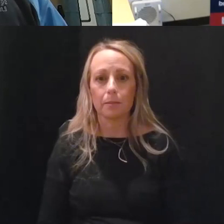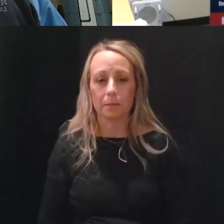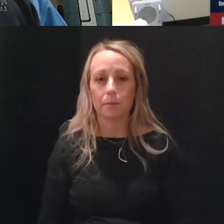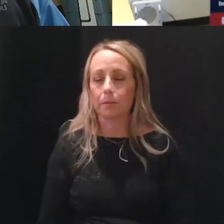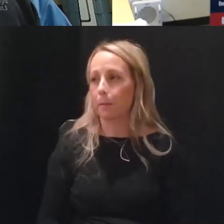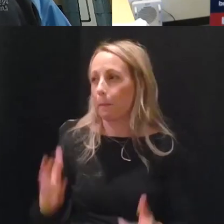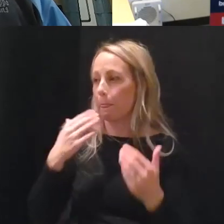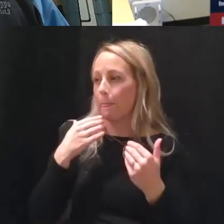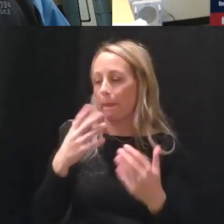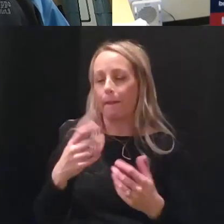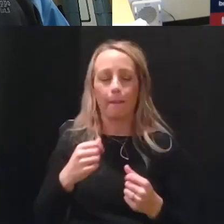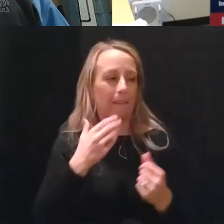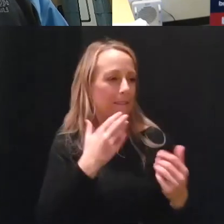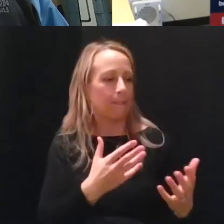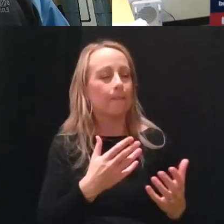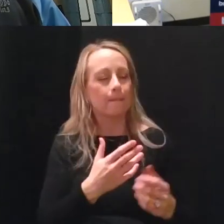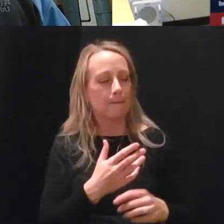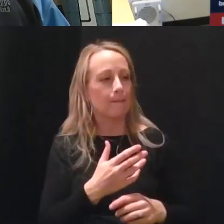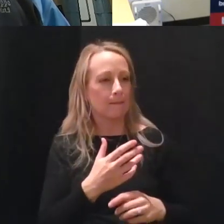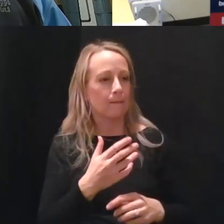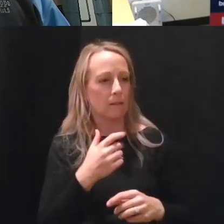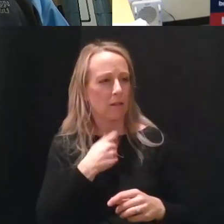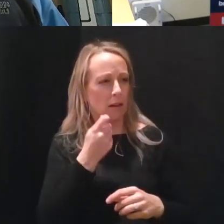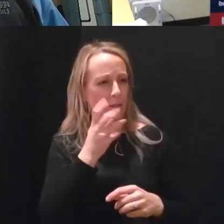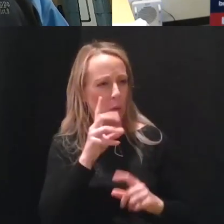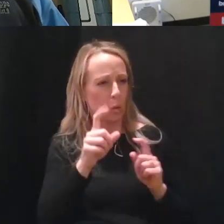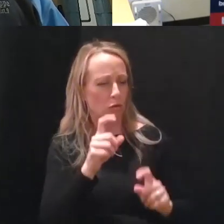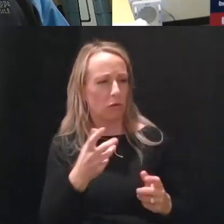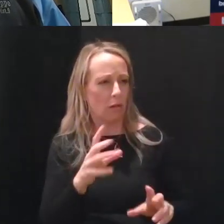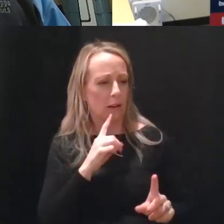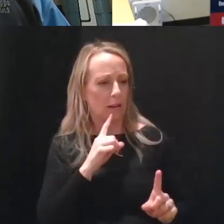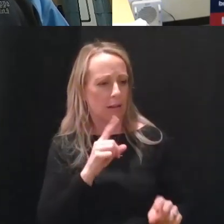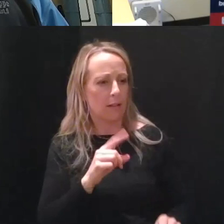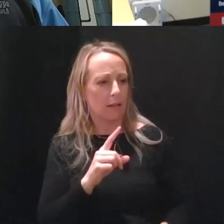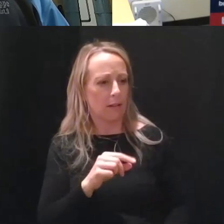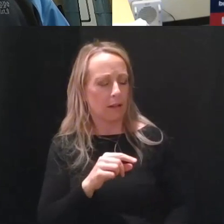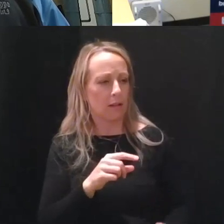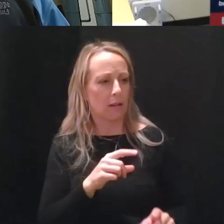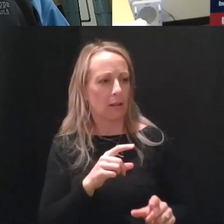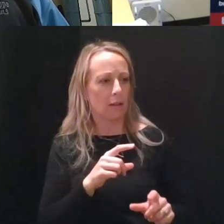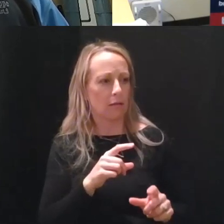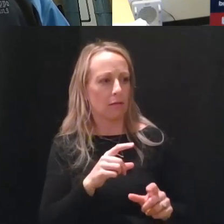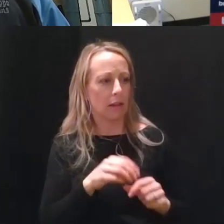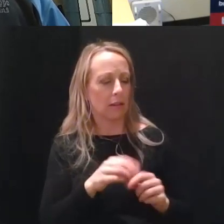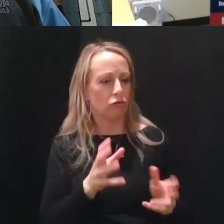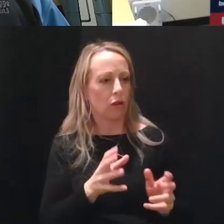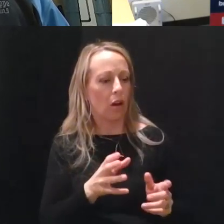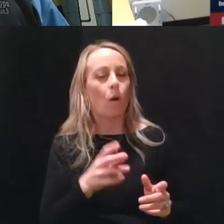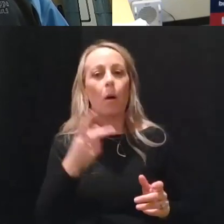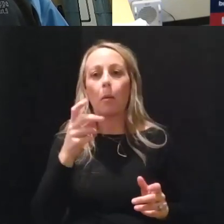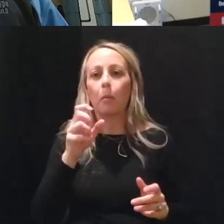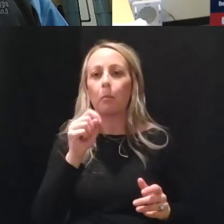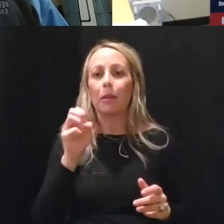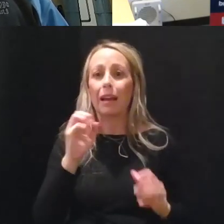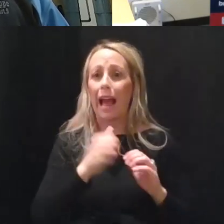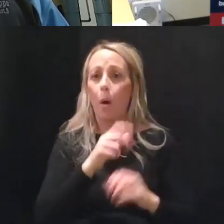Thank you. I'm just going through a couple of these because I think a couple were answered by the Mississippi Valley Blood Center in the chat. Pete, how are patients doing who've